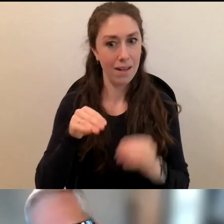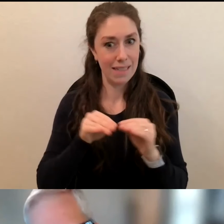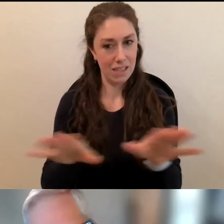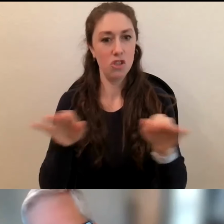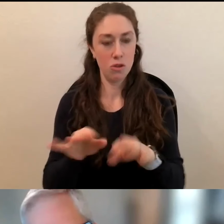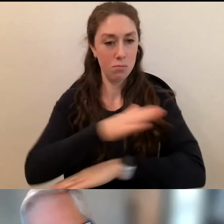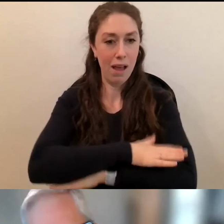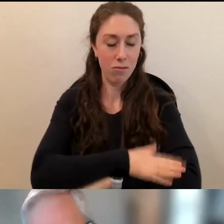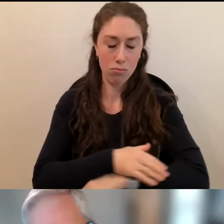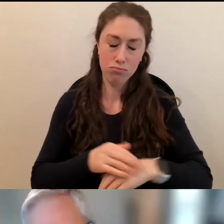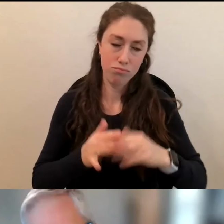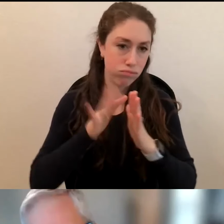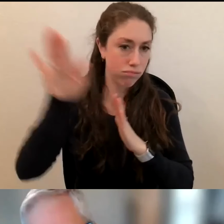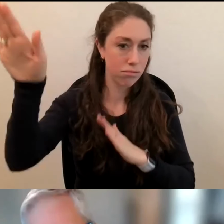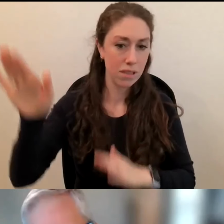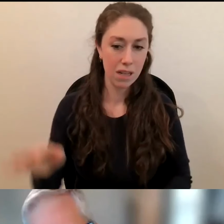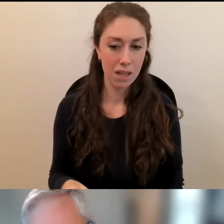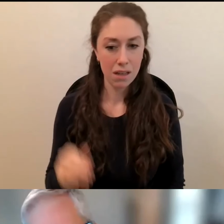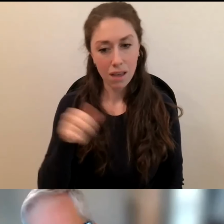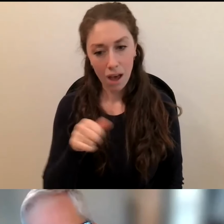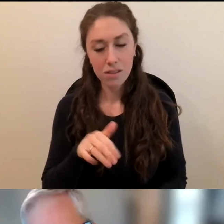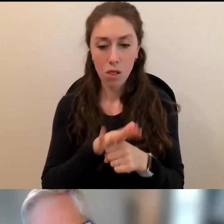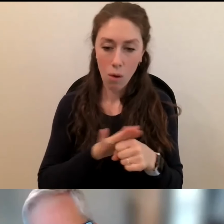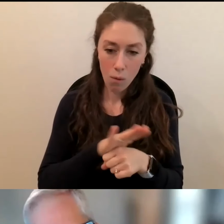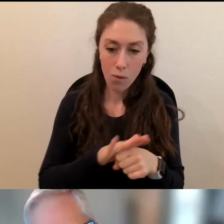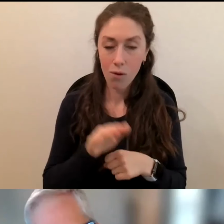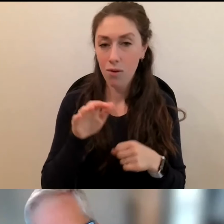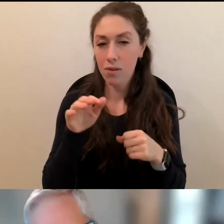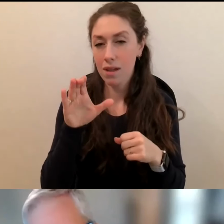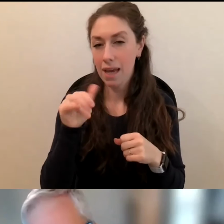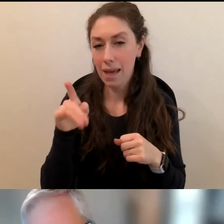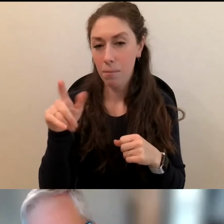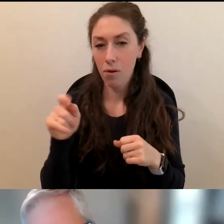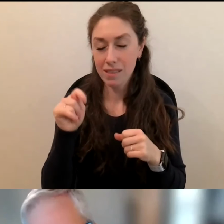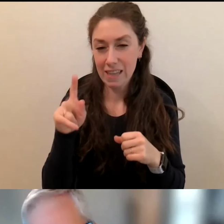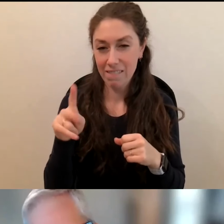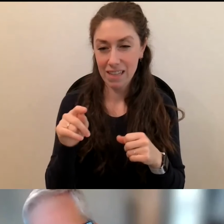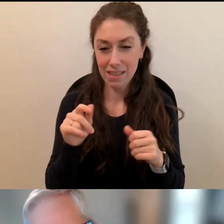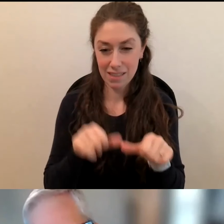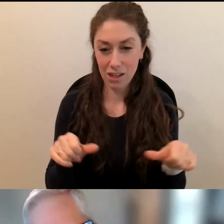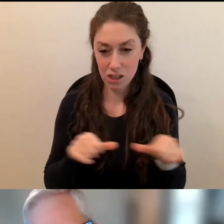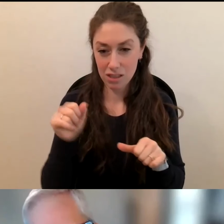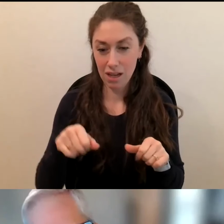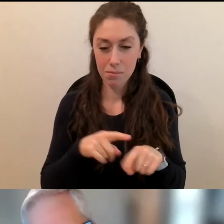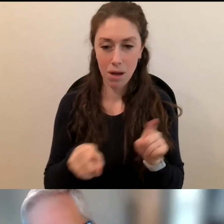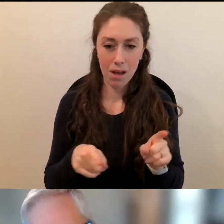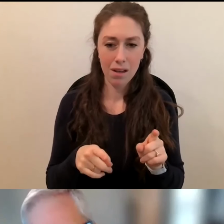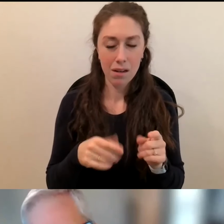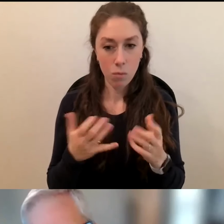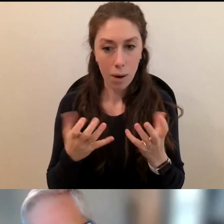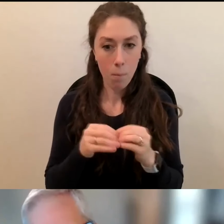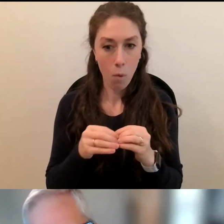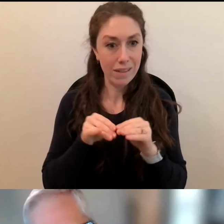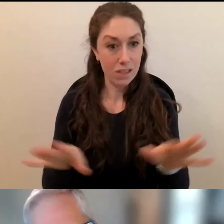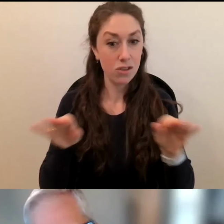So even though these were local cable TV stations, as they wanted to get more distribution, they started